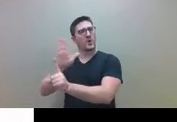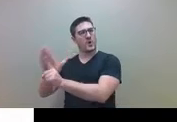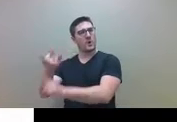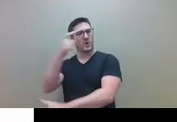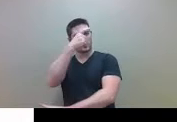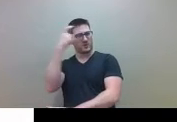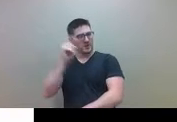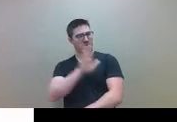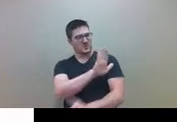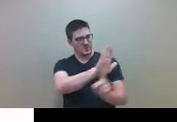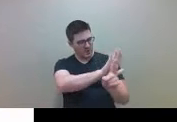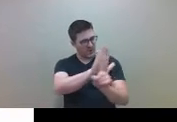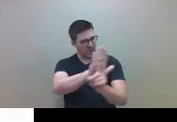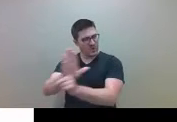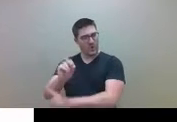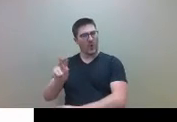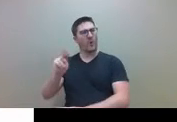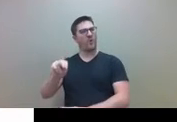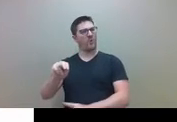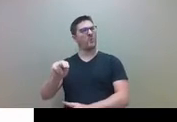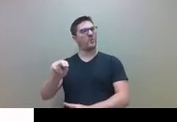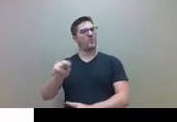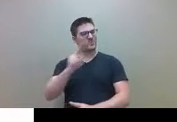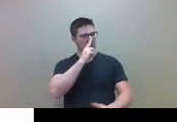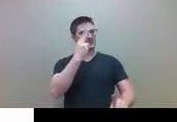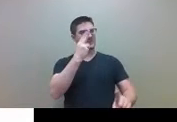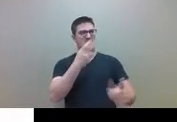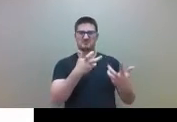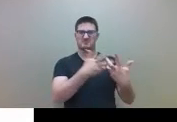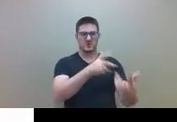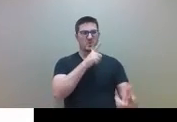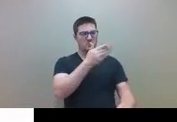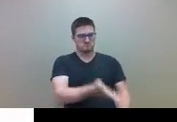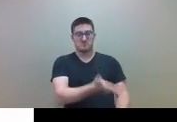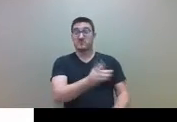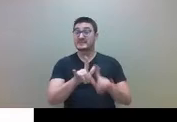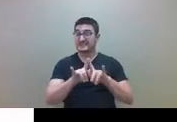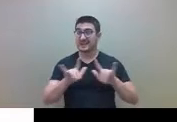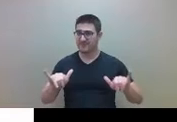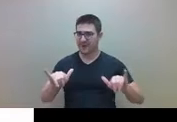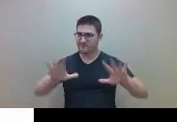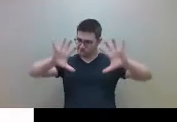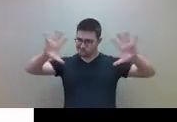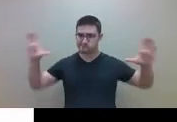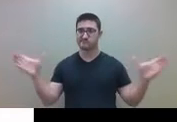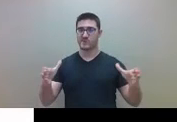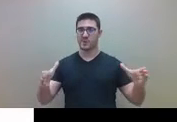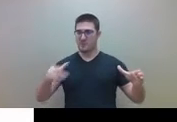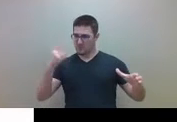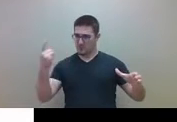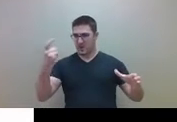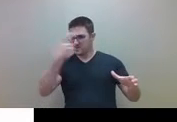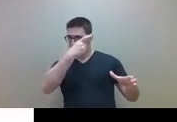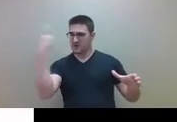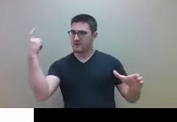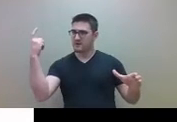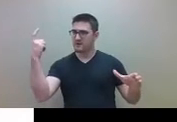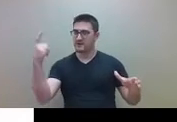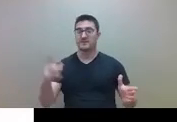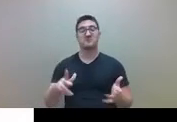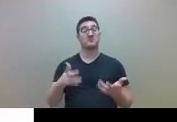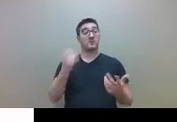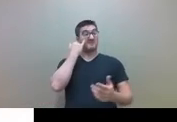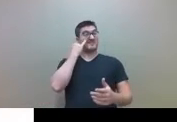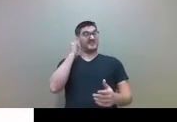but it's also a collective trauma, and that helps to kind of adhere us together into a more healing